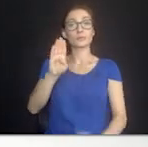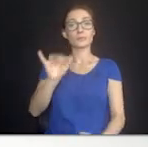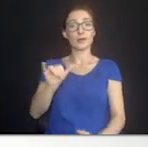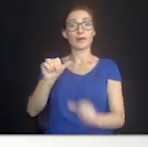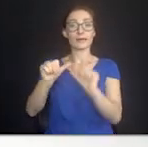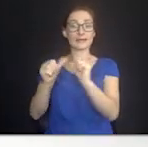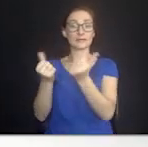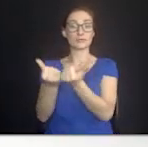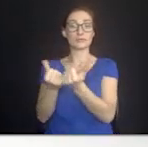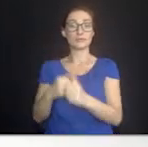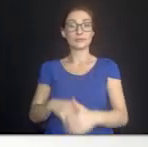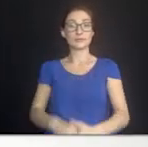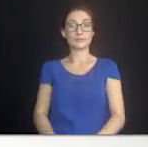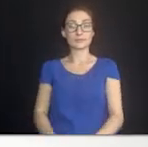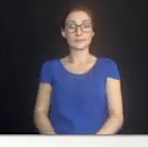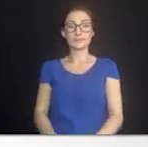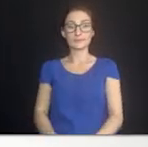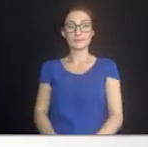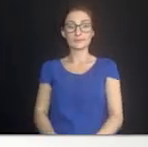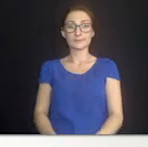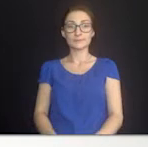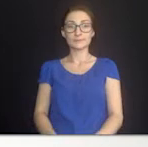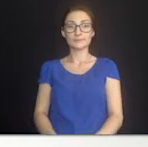by agency at the top.